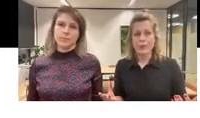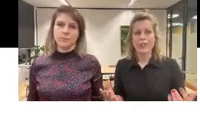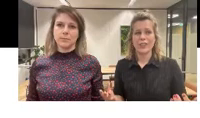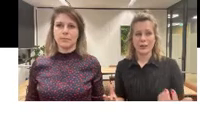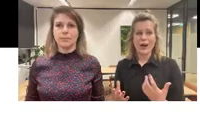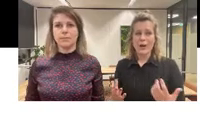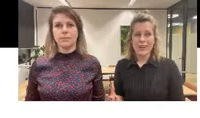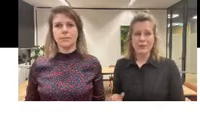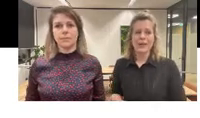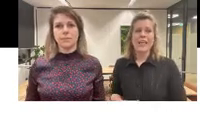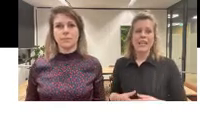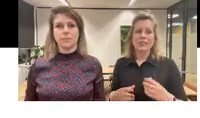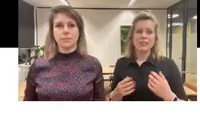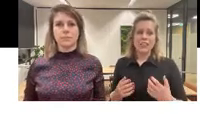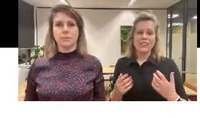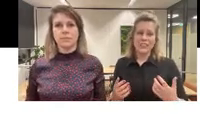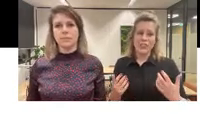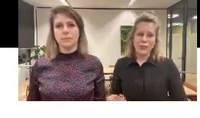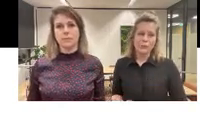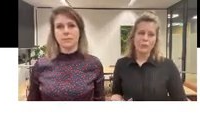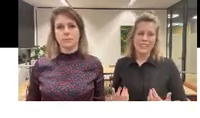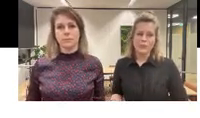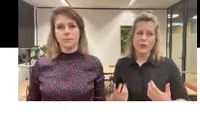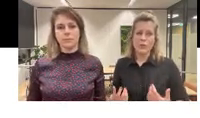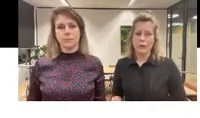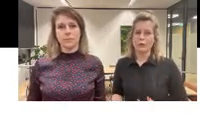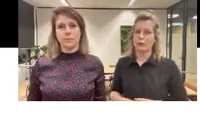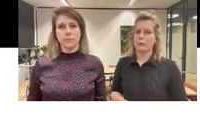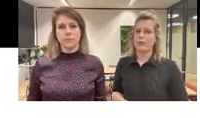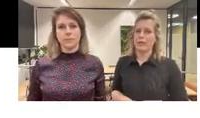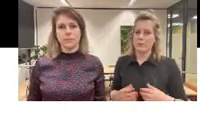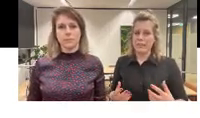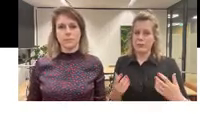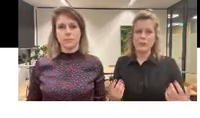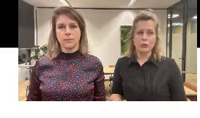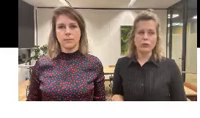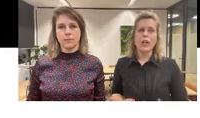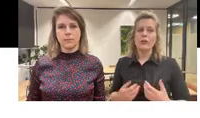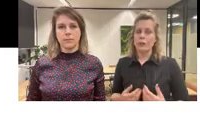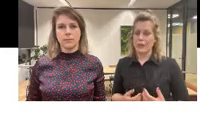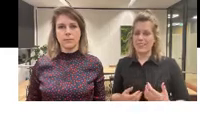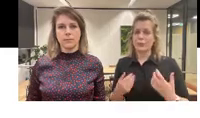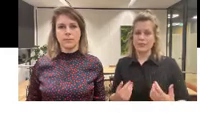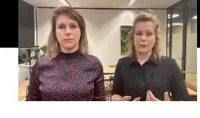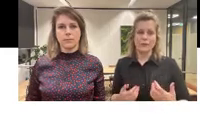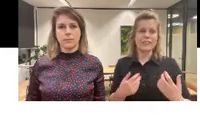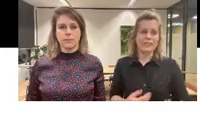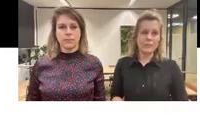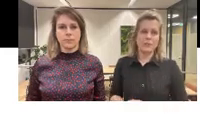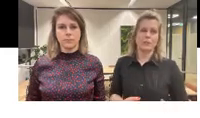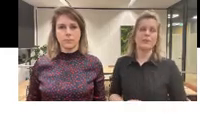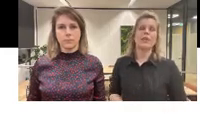as we know, however, it is not yet known which trauma-focused treatment can best be used for which